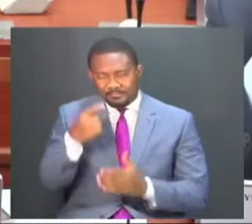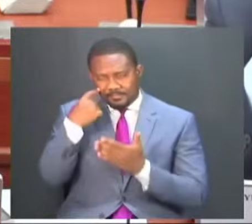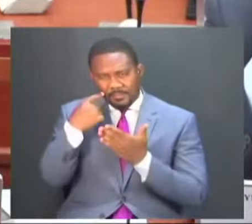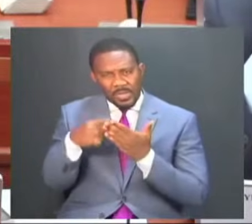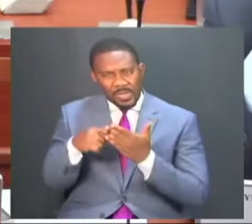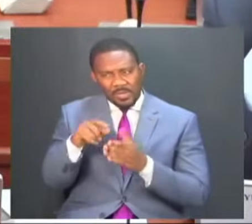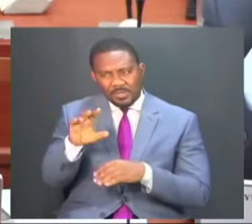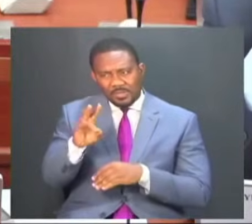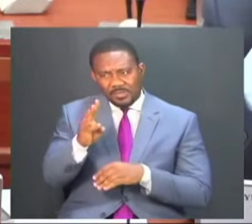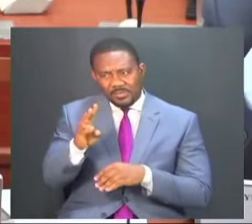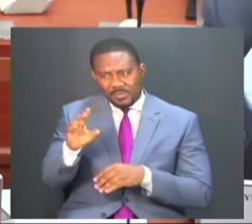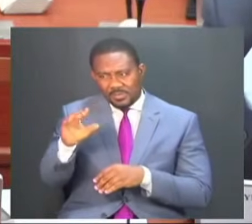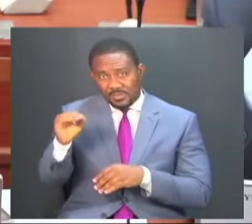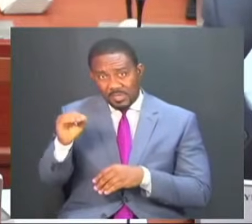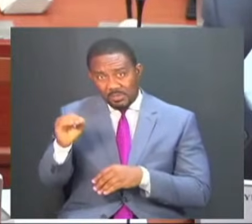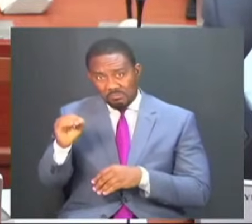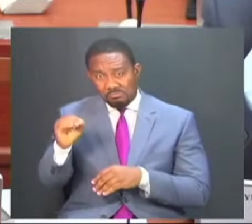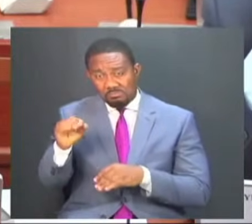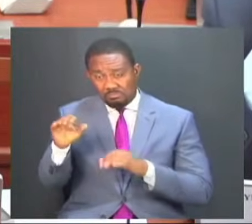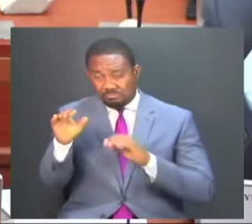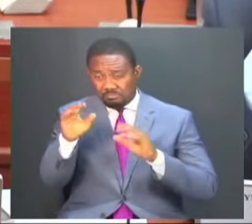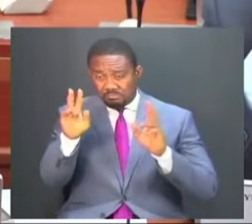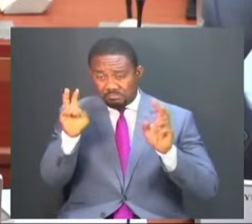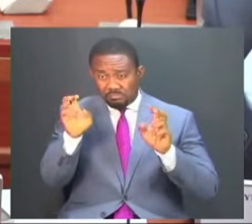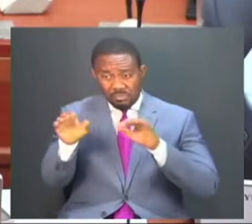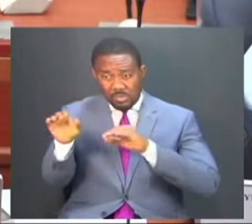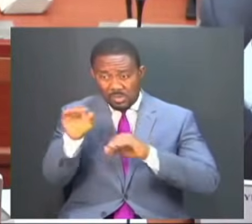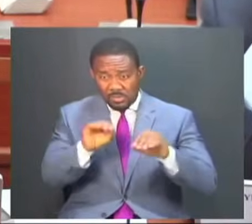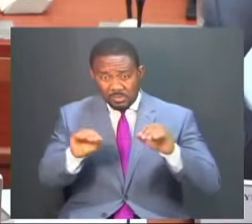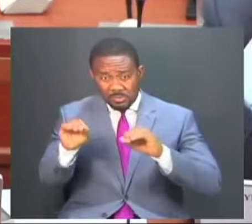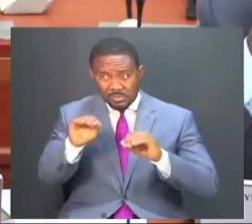observations. Mitigation of global financial risk.